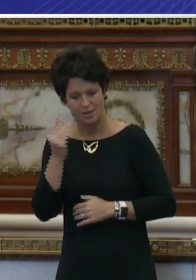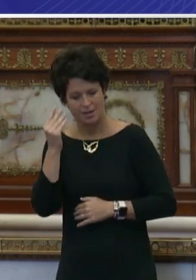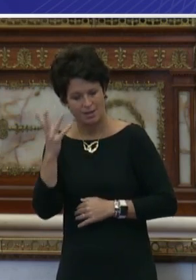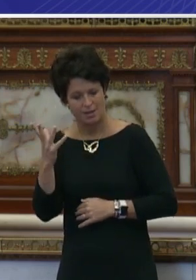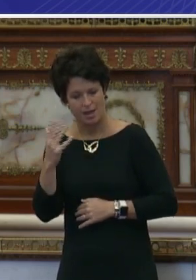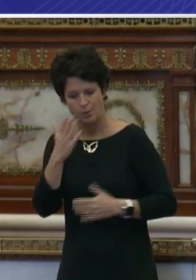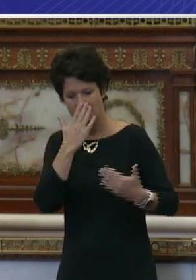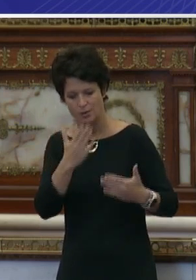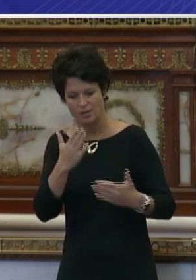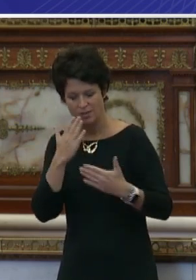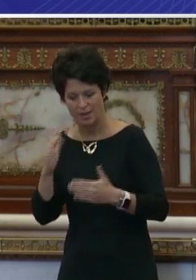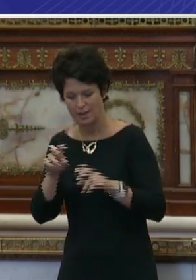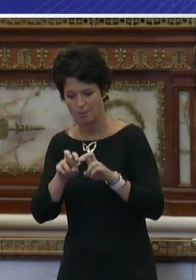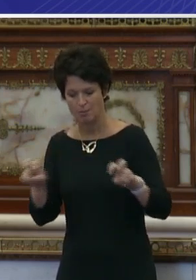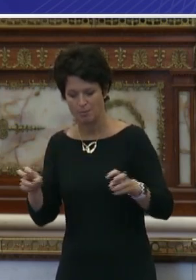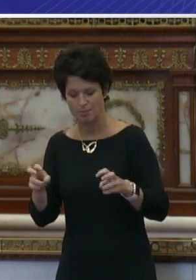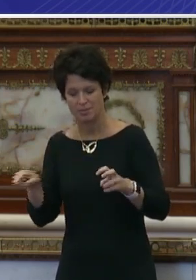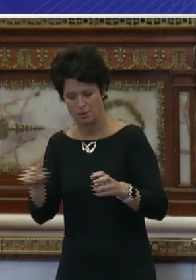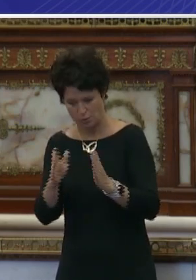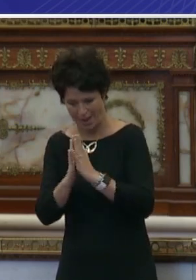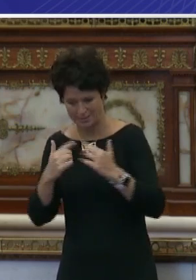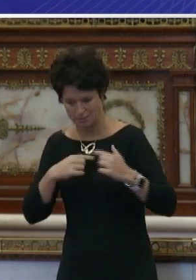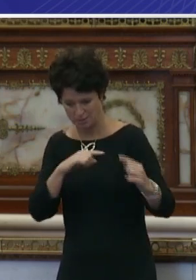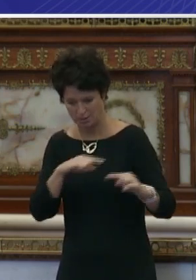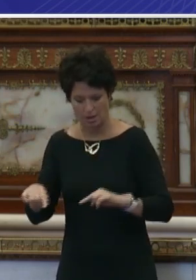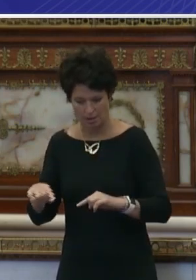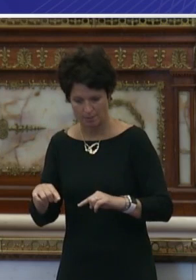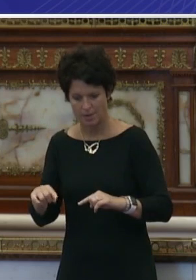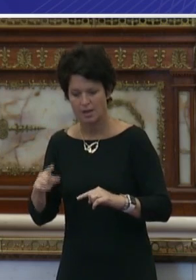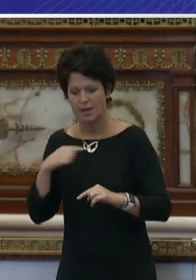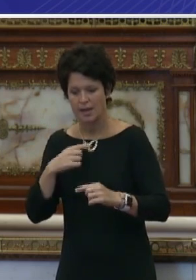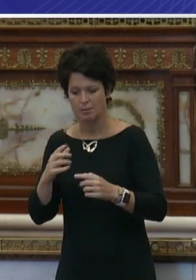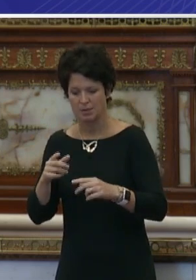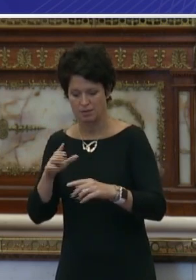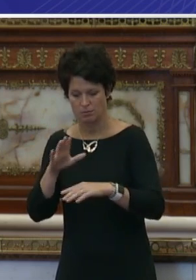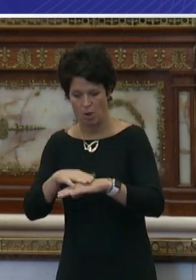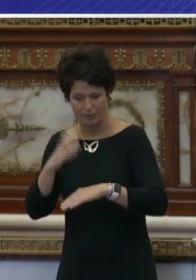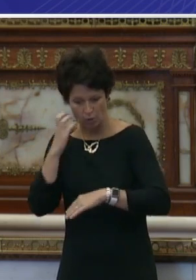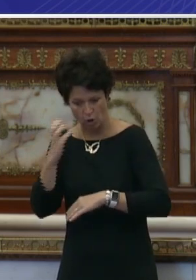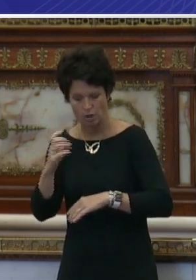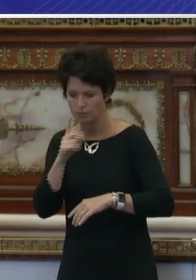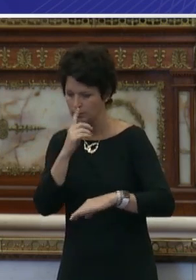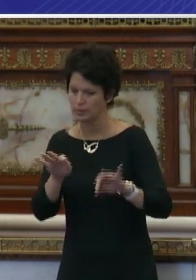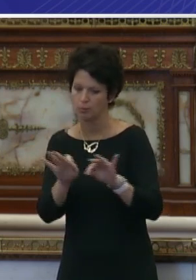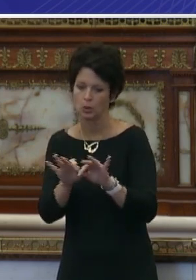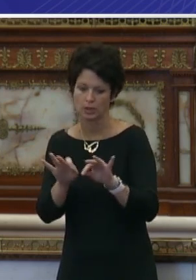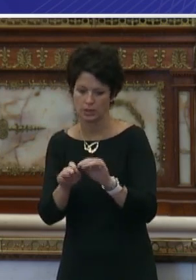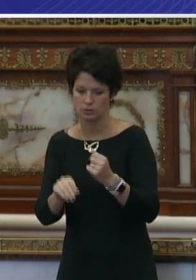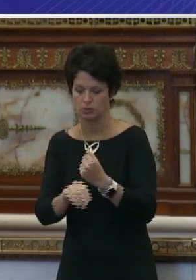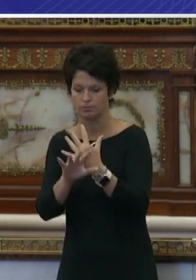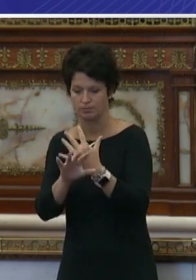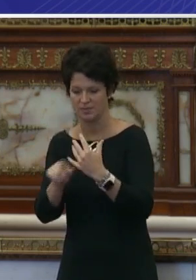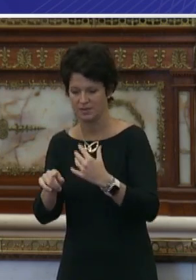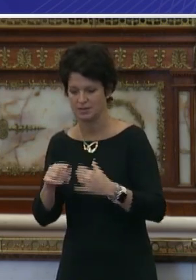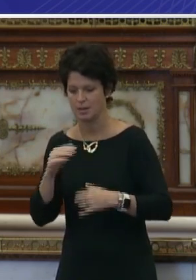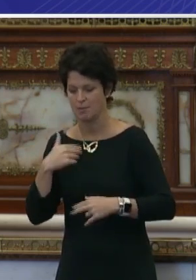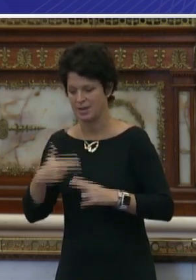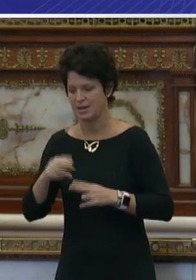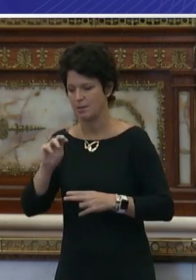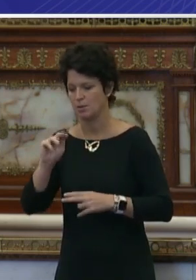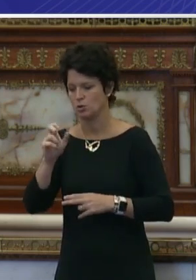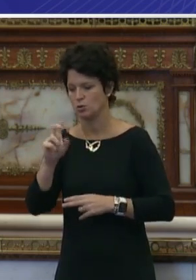I want to thank the panel for having me and thank everyone for being on call. It is very important. Yes. My name is